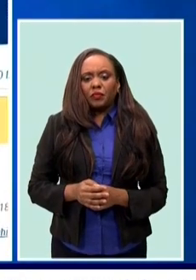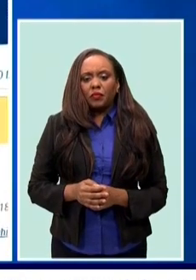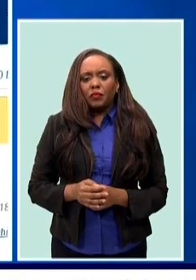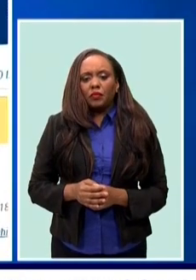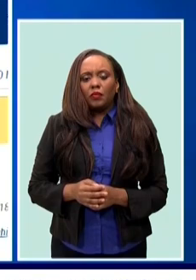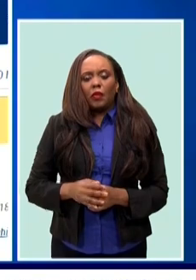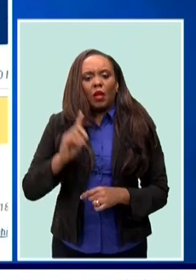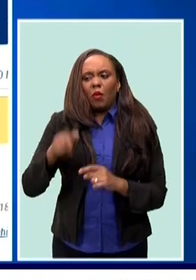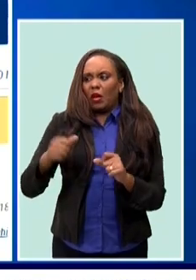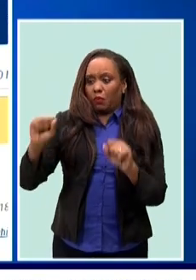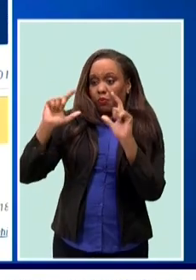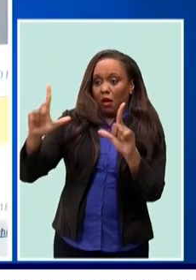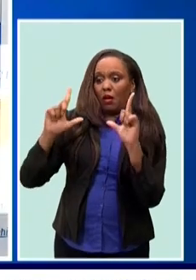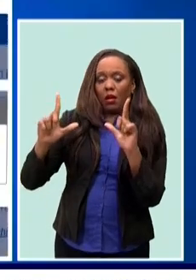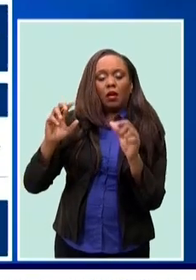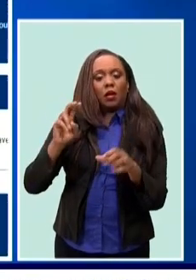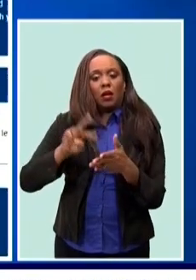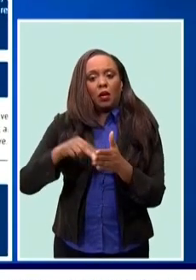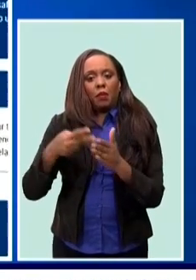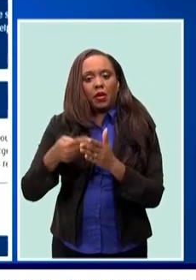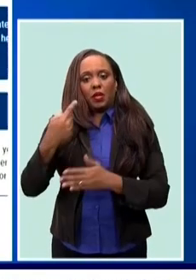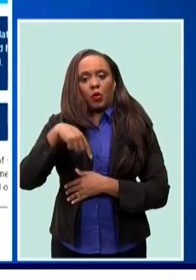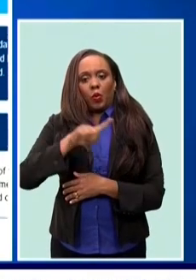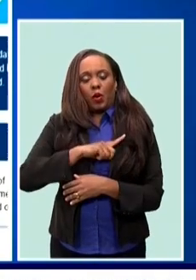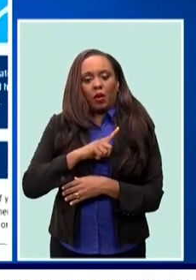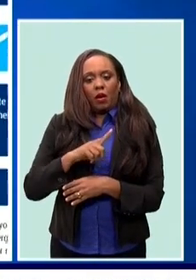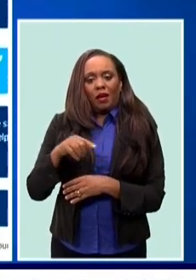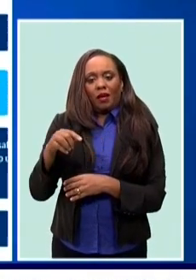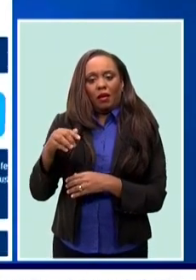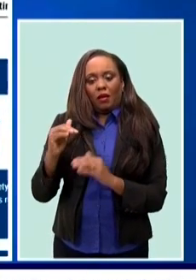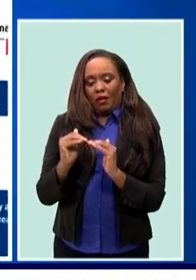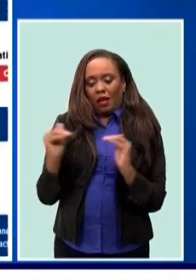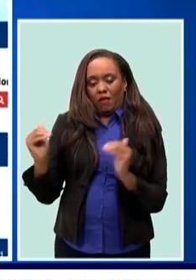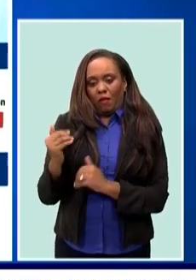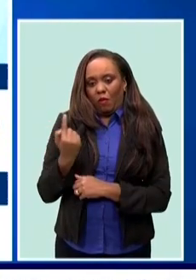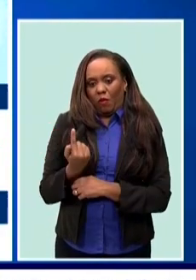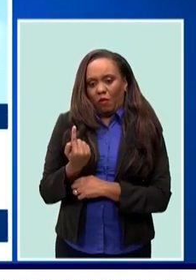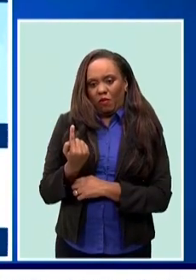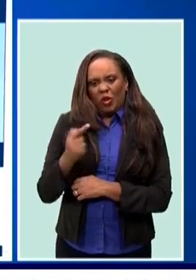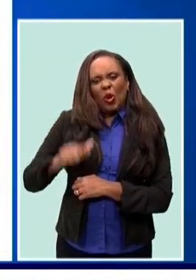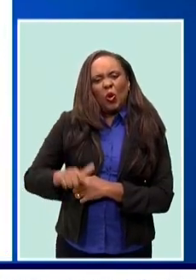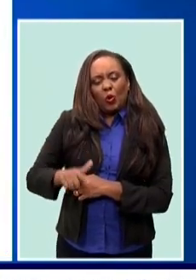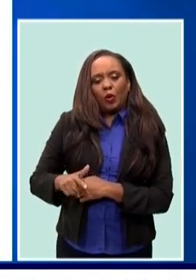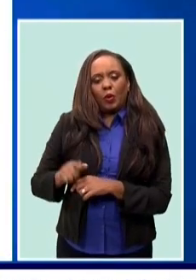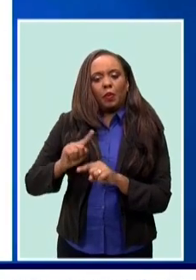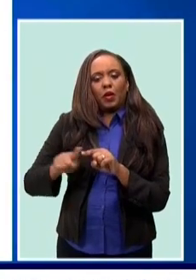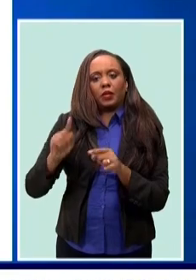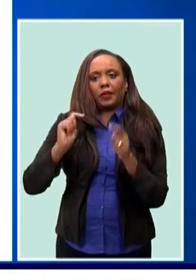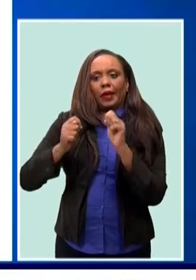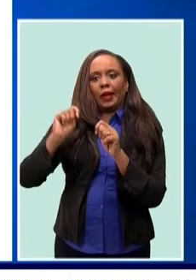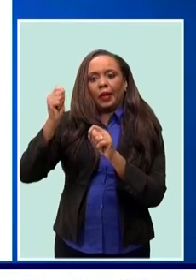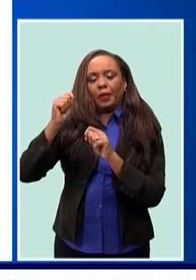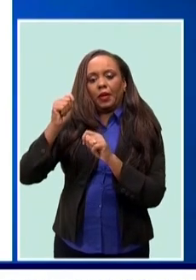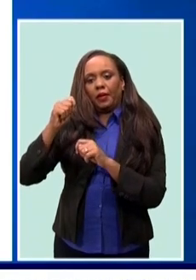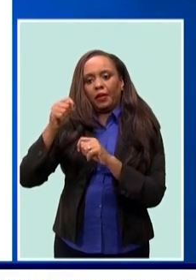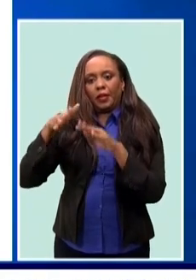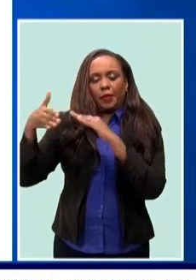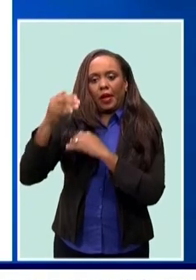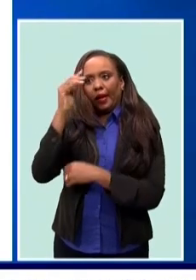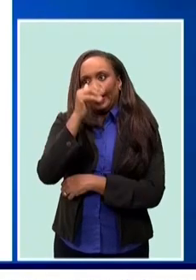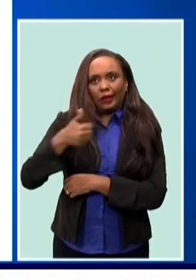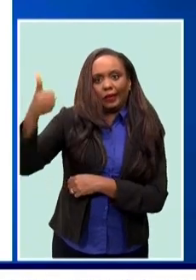posting puts Barbados at level one, which is the lowest risk, while places like Jamaica, Trinidad and Tobago, and the UK